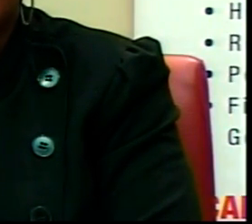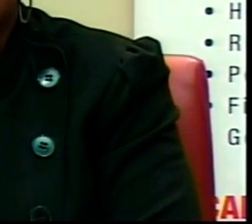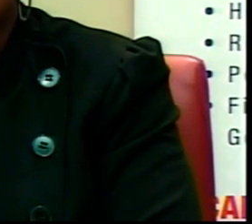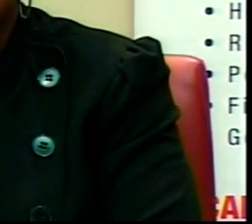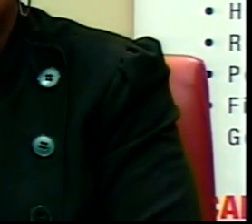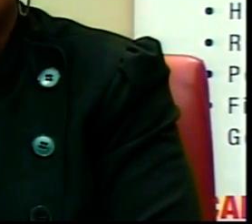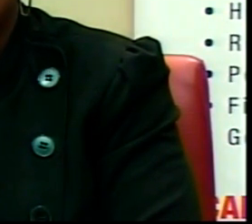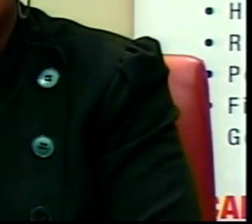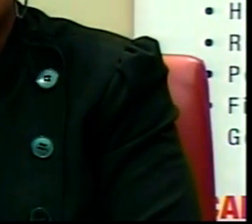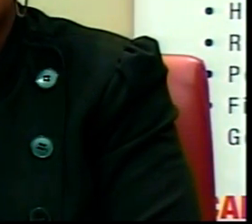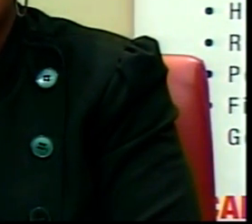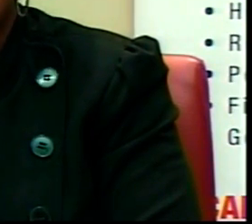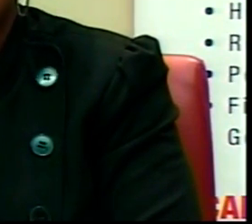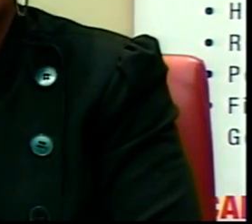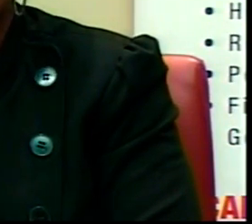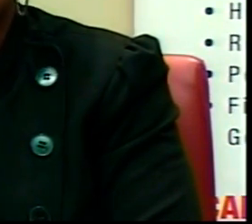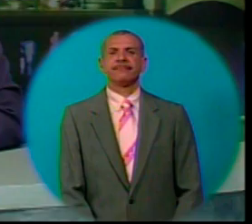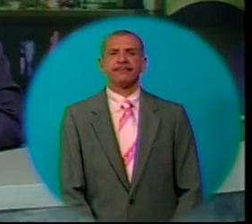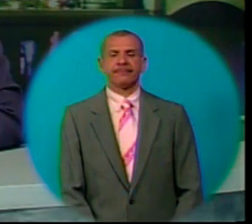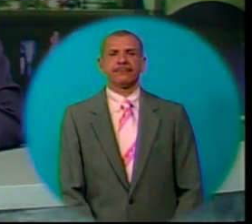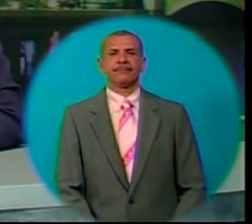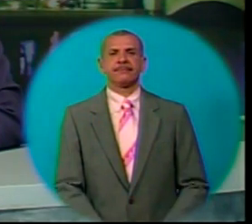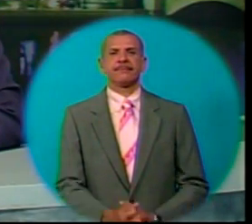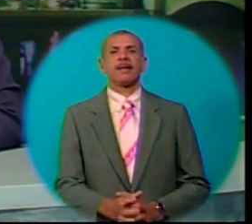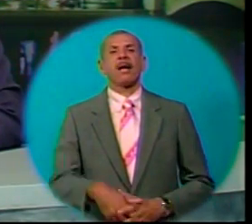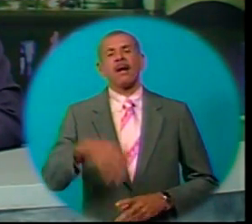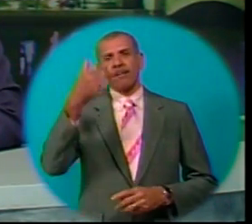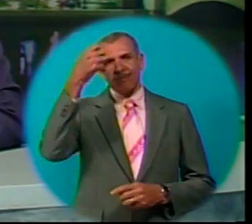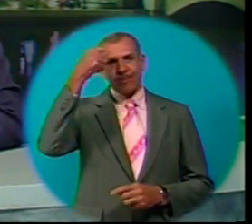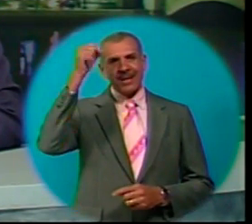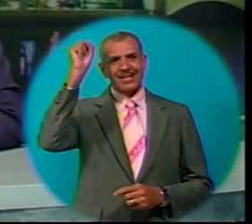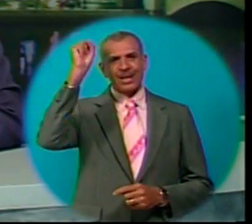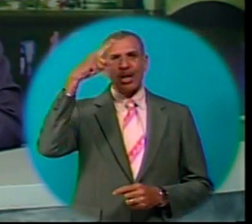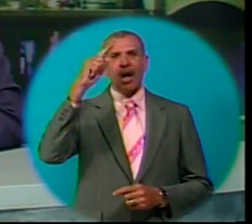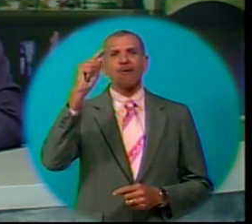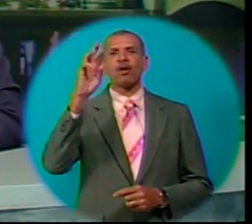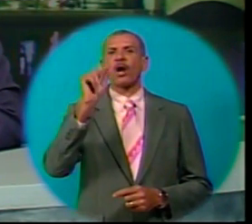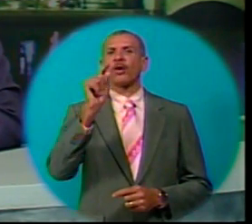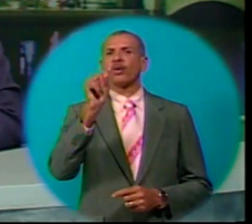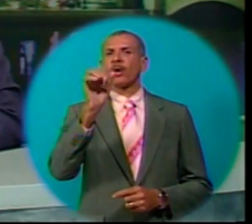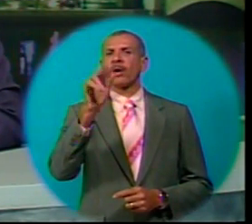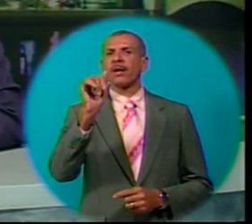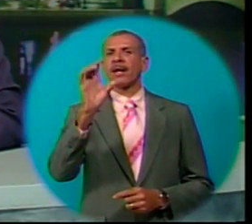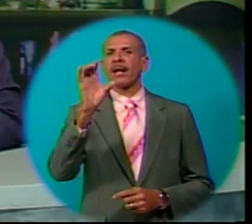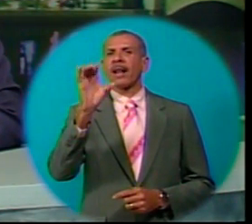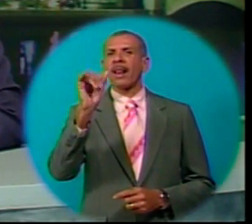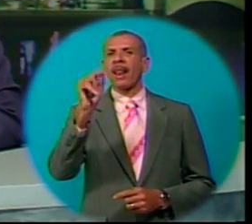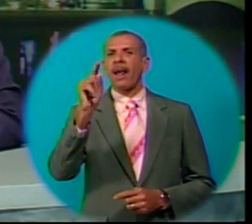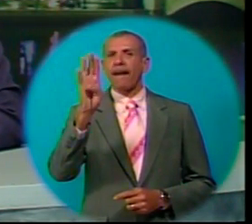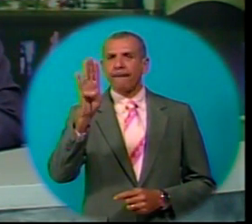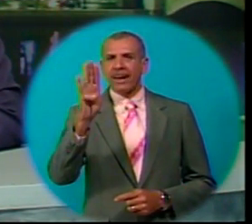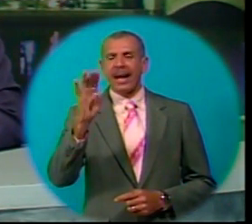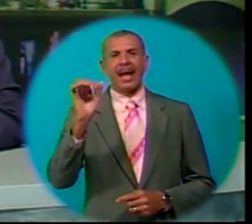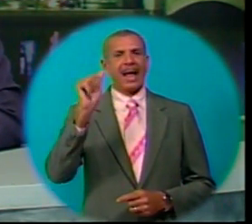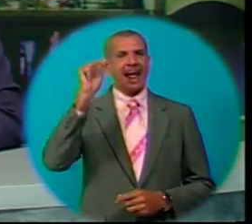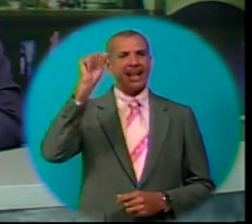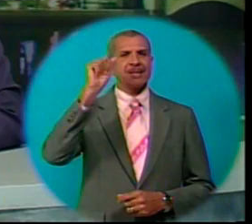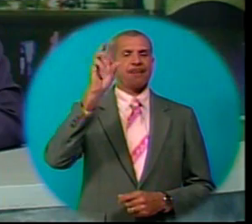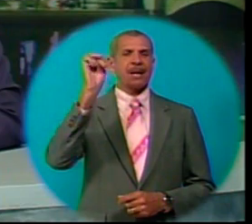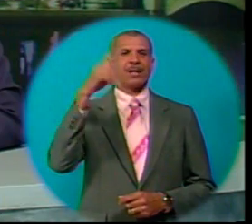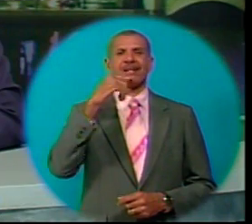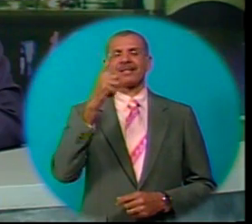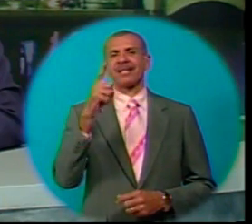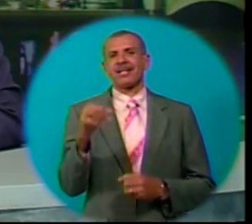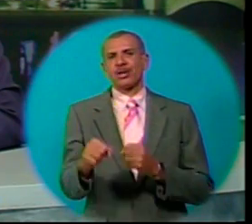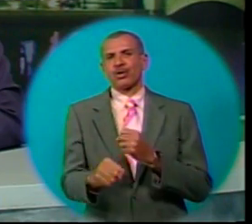can cope as well as parents. President of the Rotary Club, Alex McDonald, supports the event. He says the club